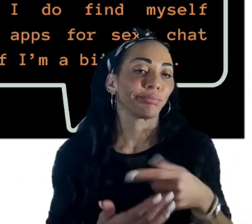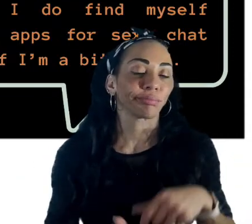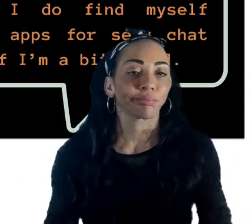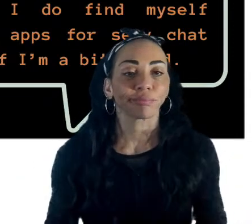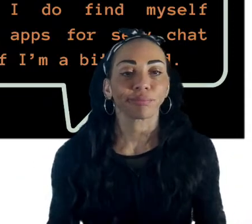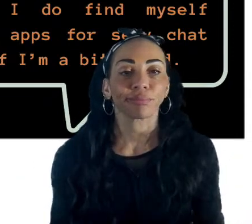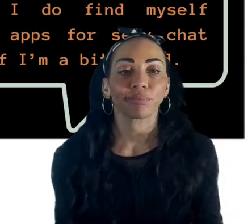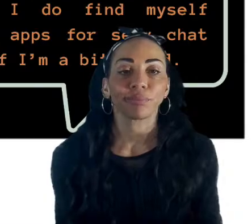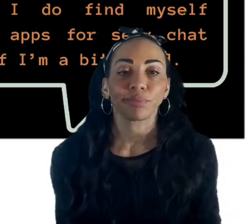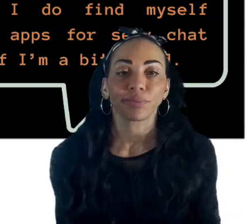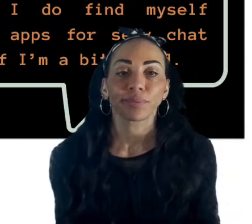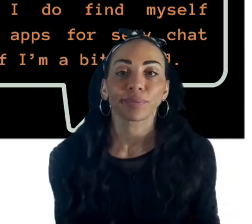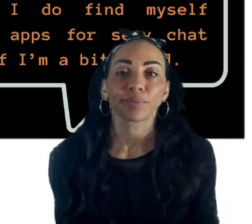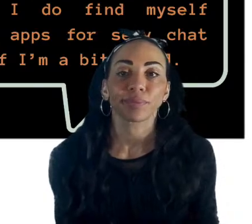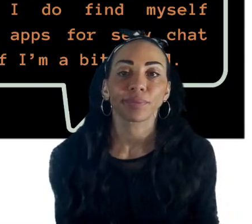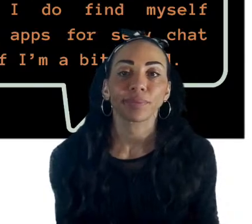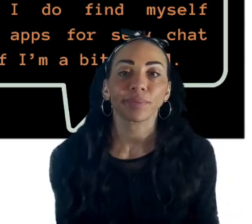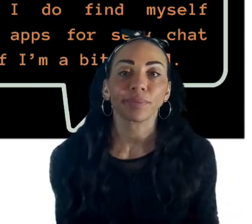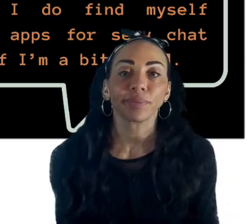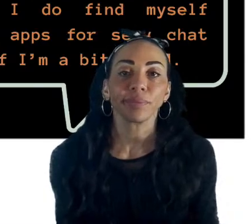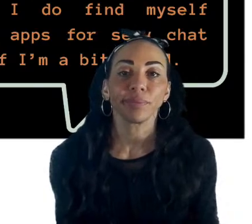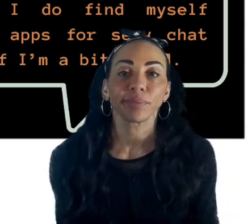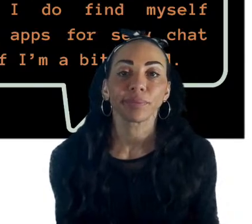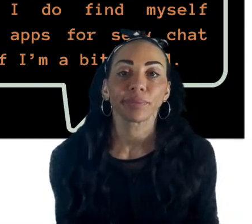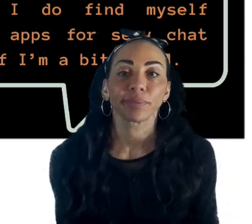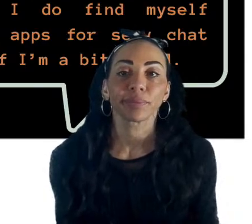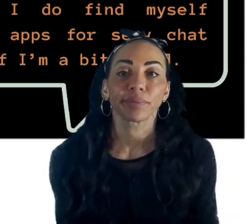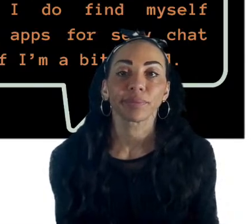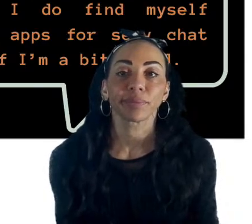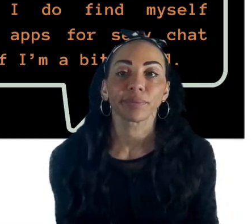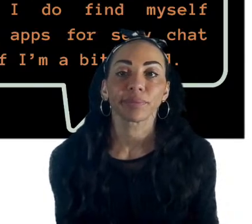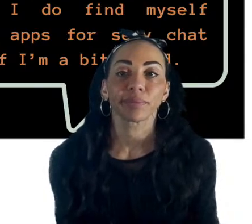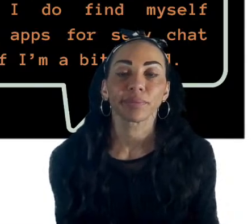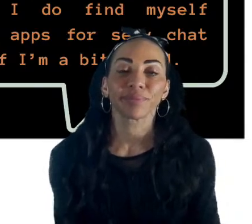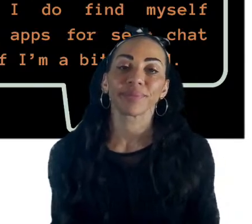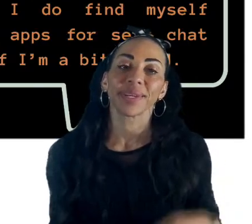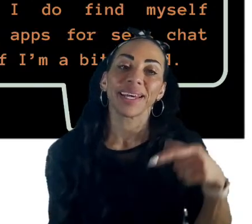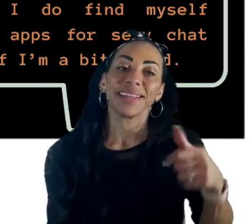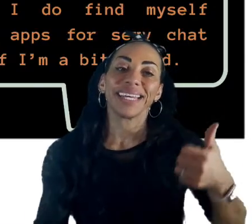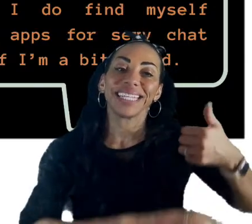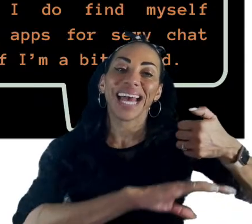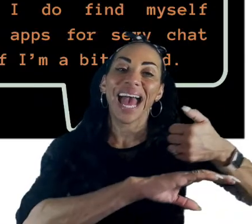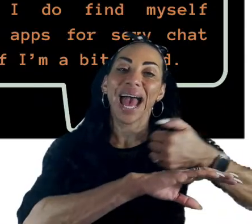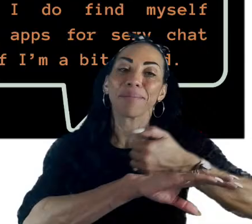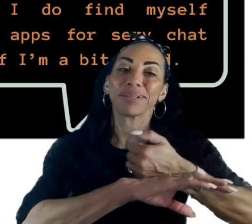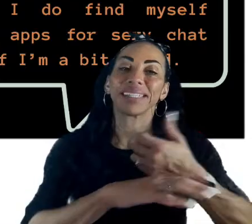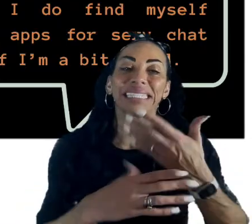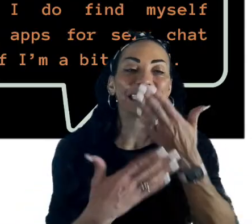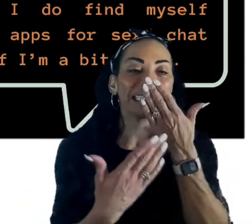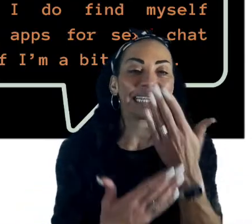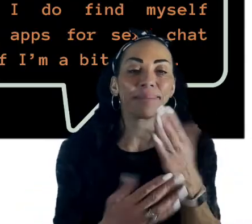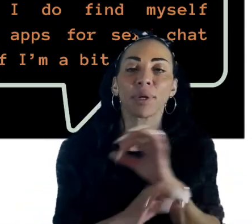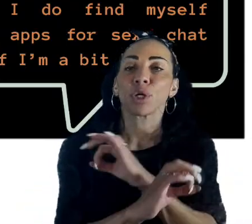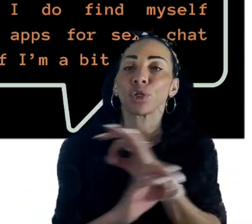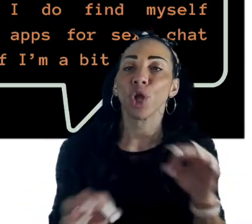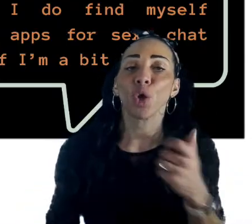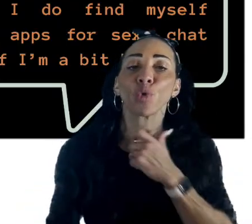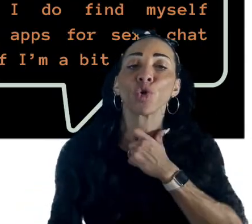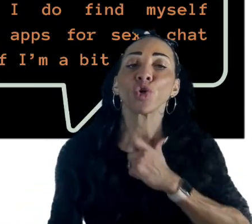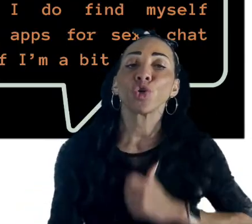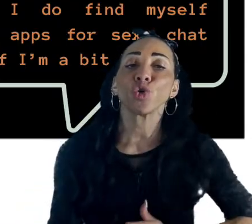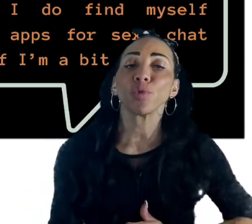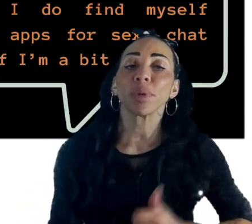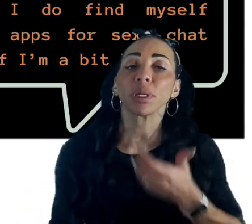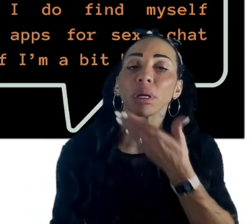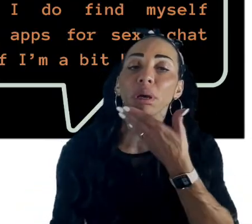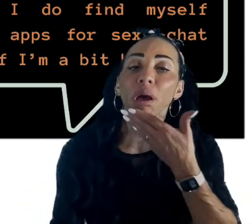I've also noticed a lack of humanity within these apps, and people mirroring